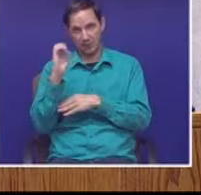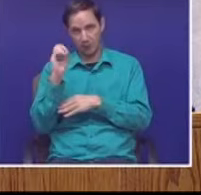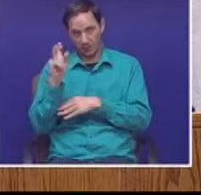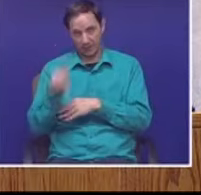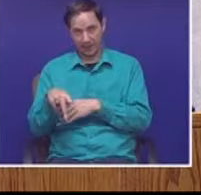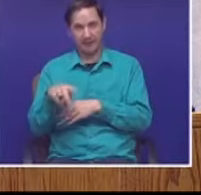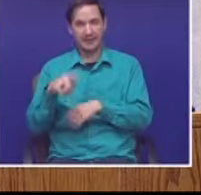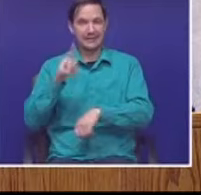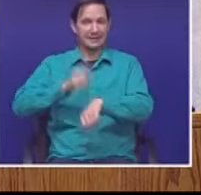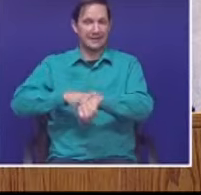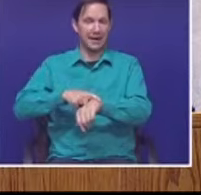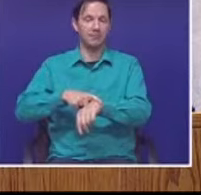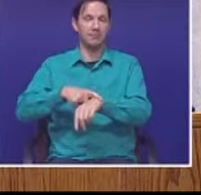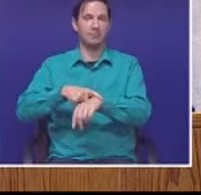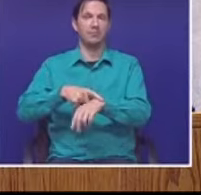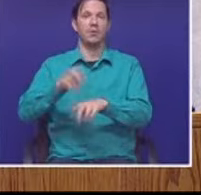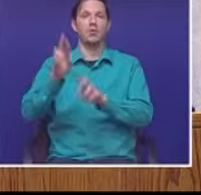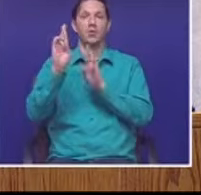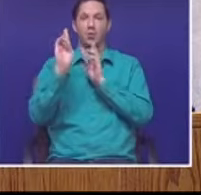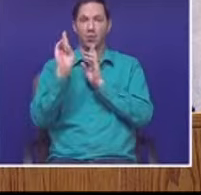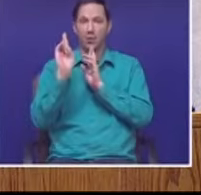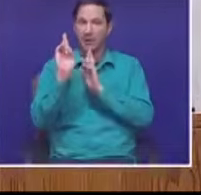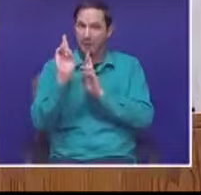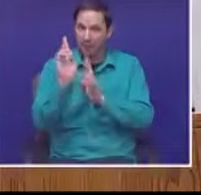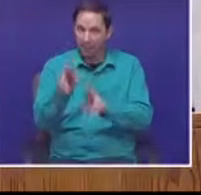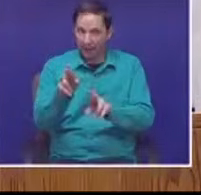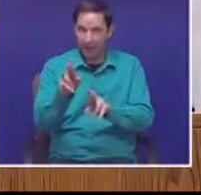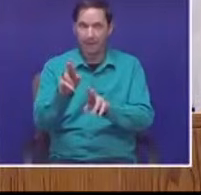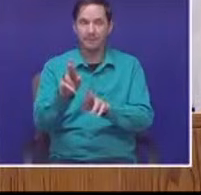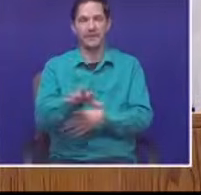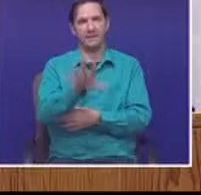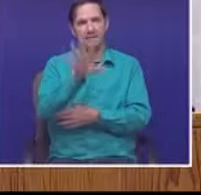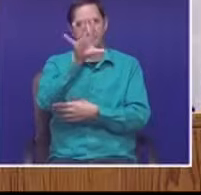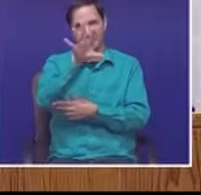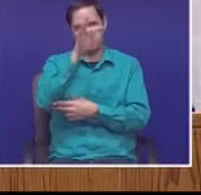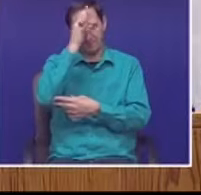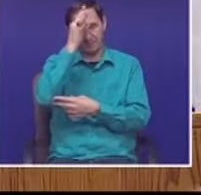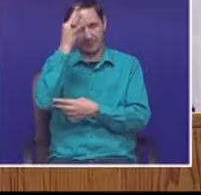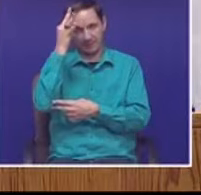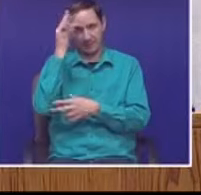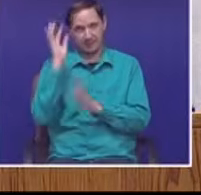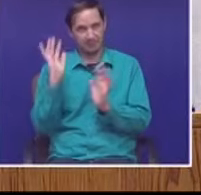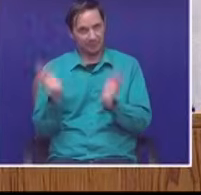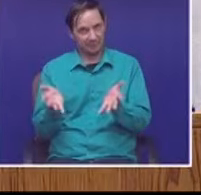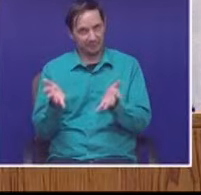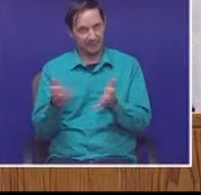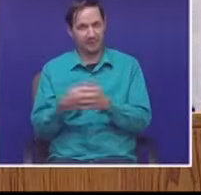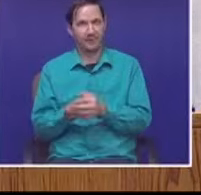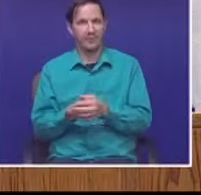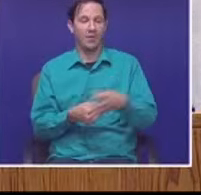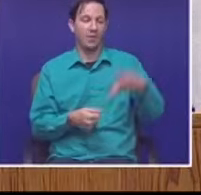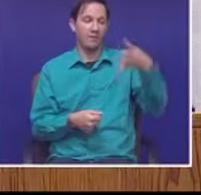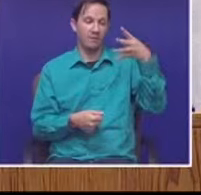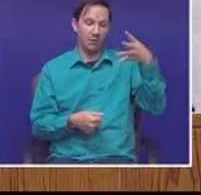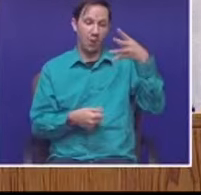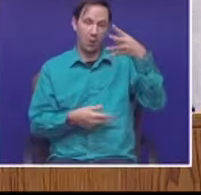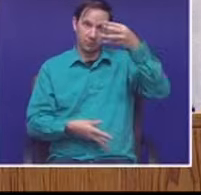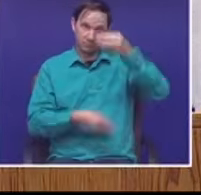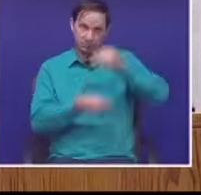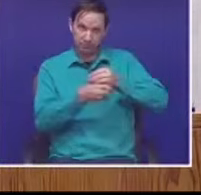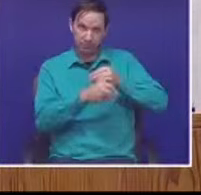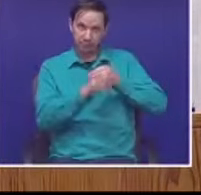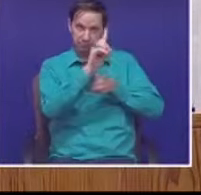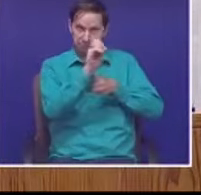for reply by the ministers to a question is 5 minutes. Only 4 supplementary questions